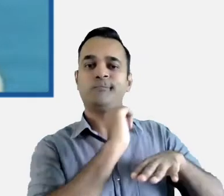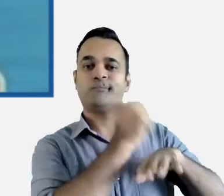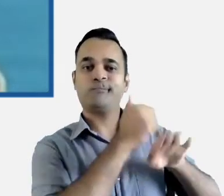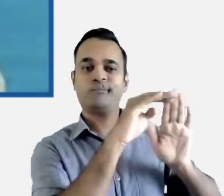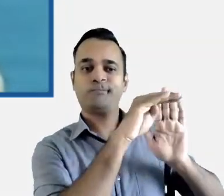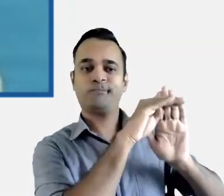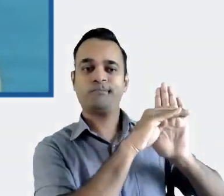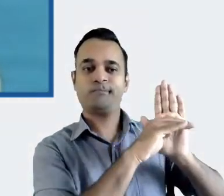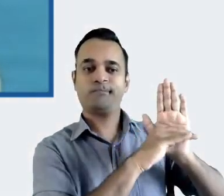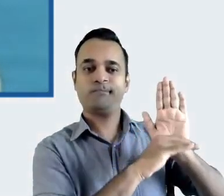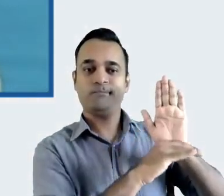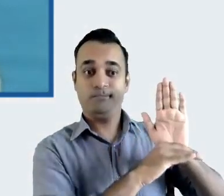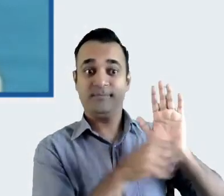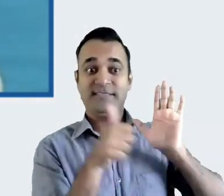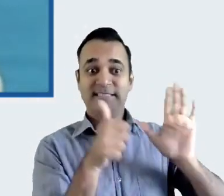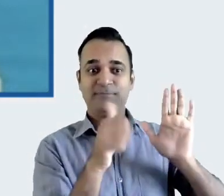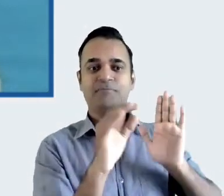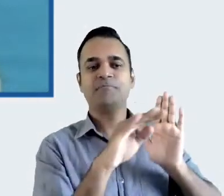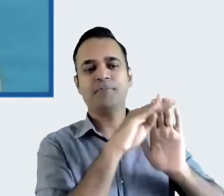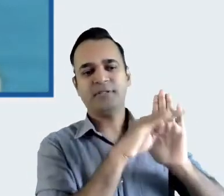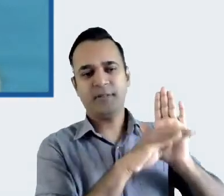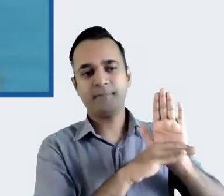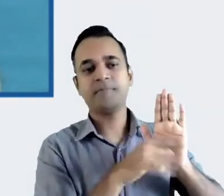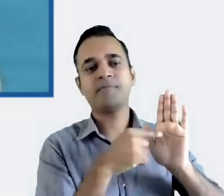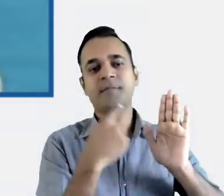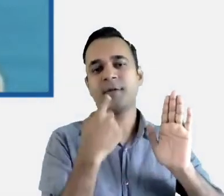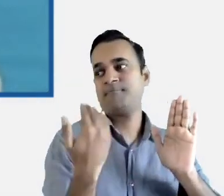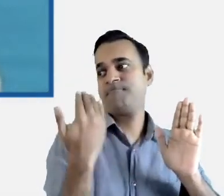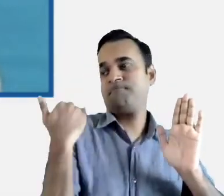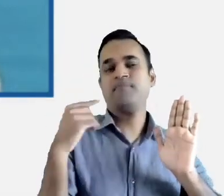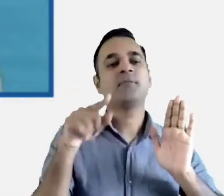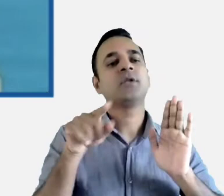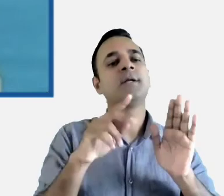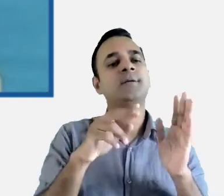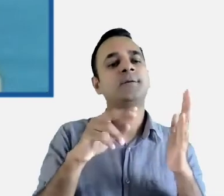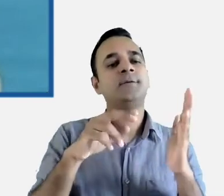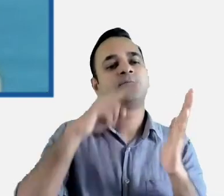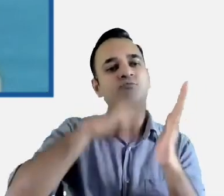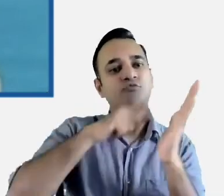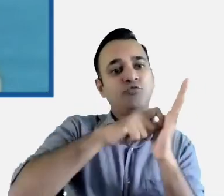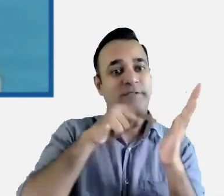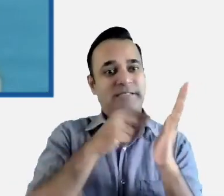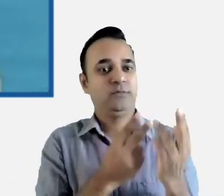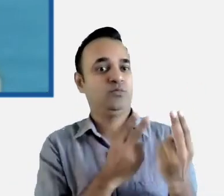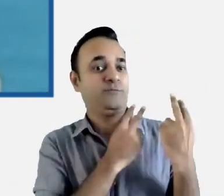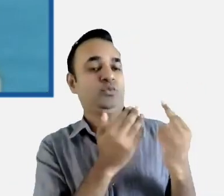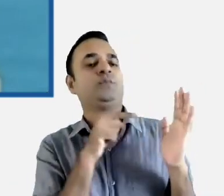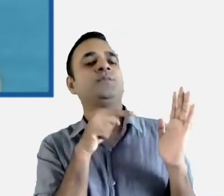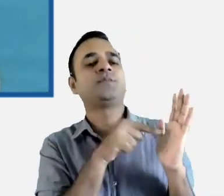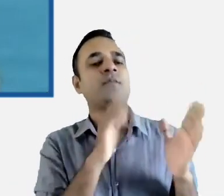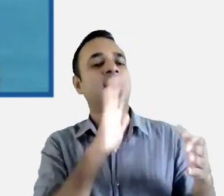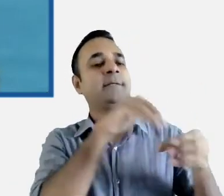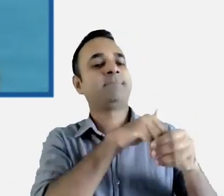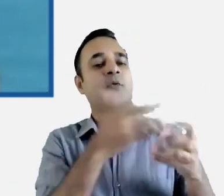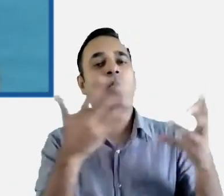want to learn is how we can make the principles relevant across the globe in developing countries